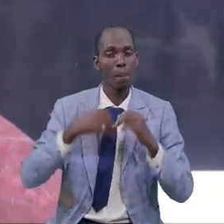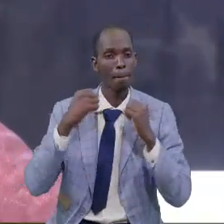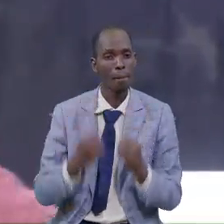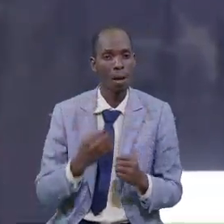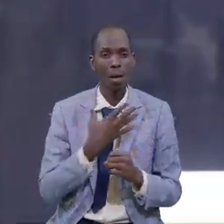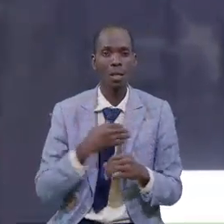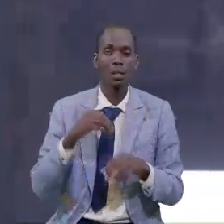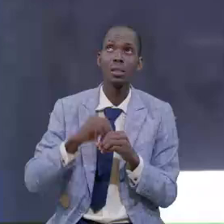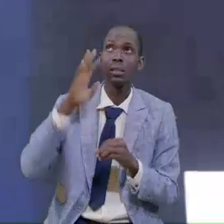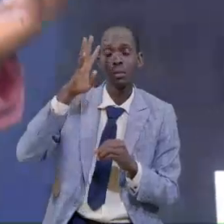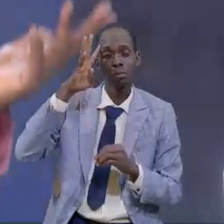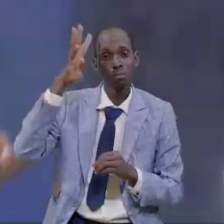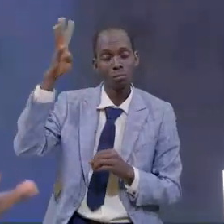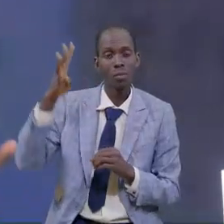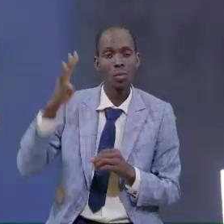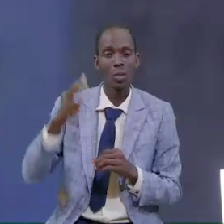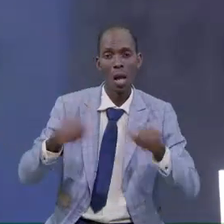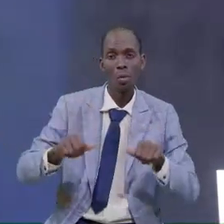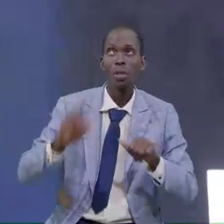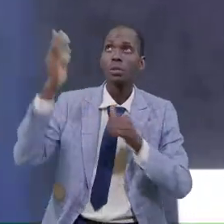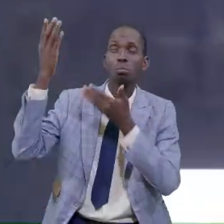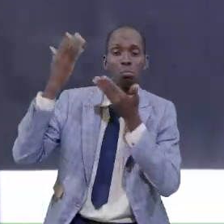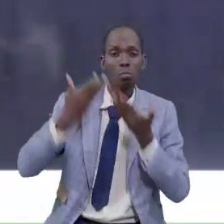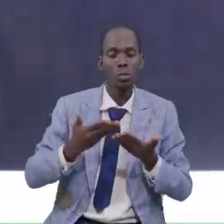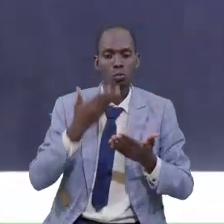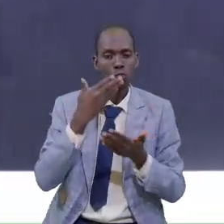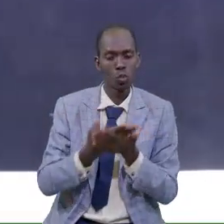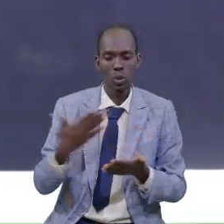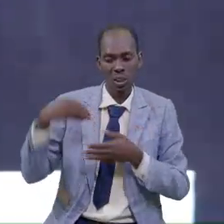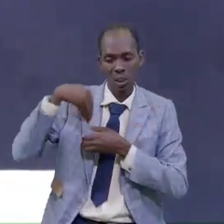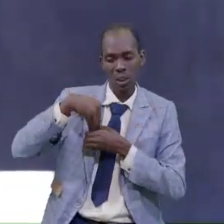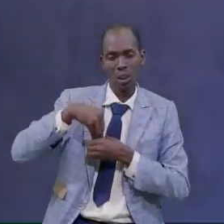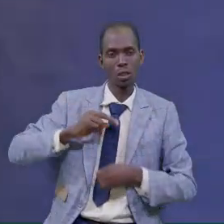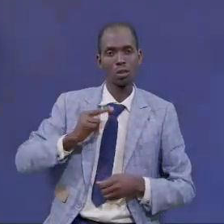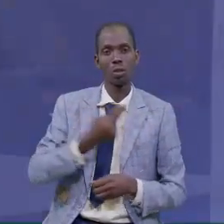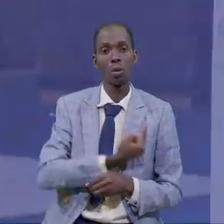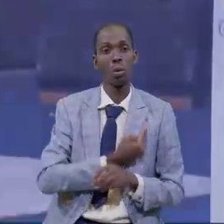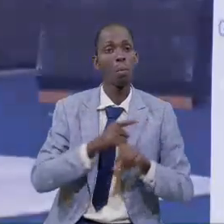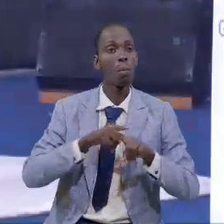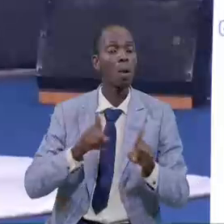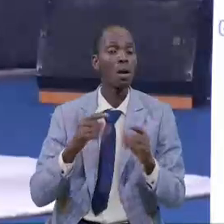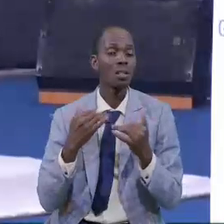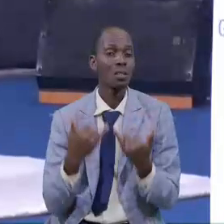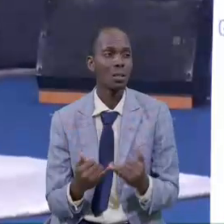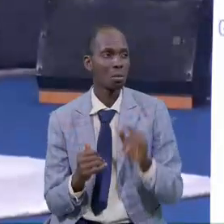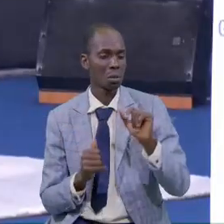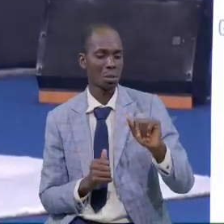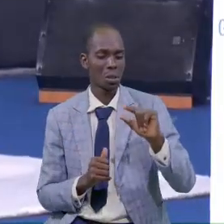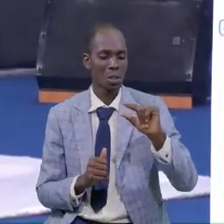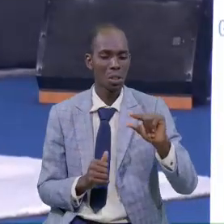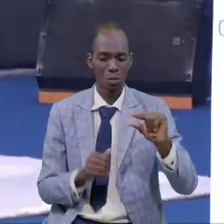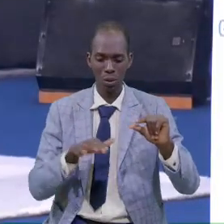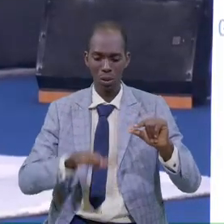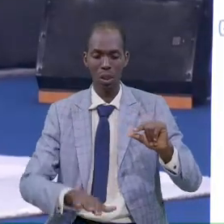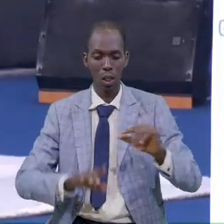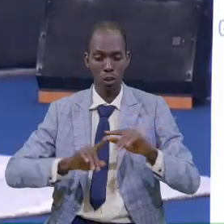he put a world of good inside us. But now A little child begins to grow up